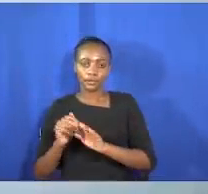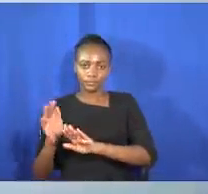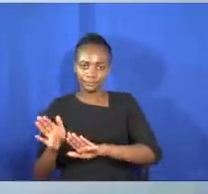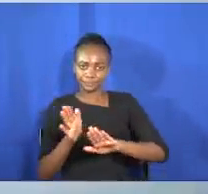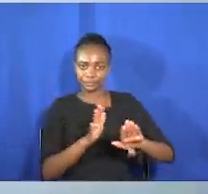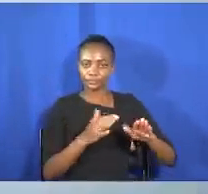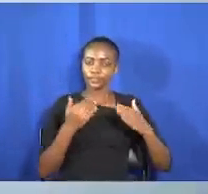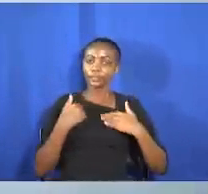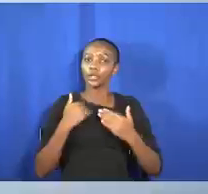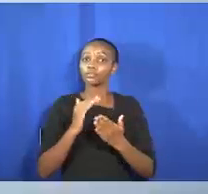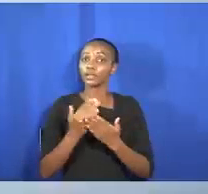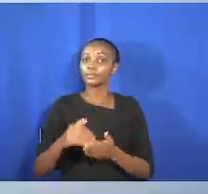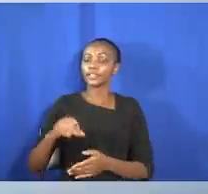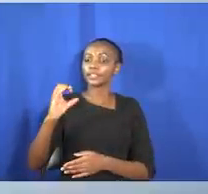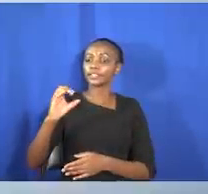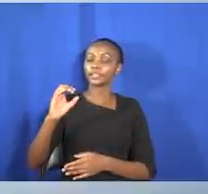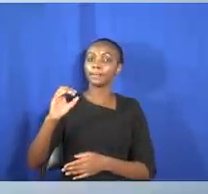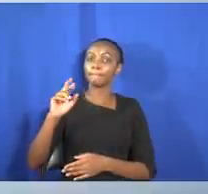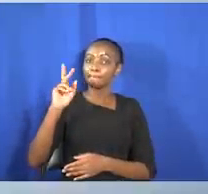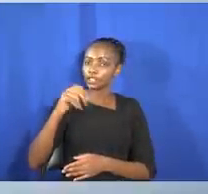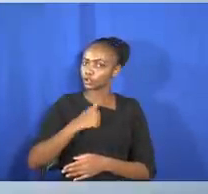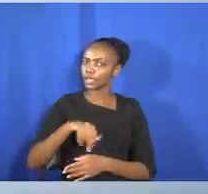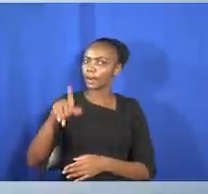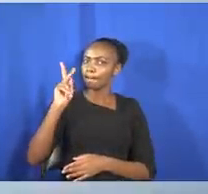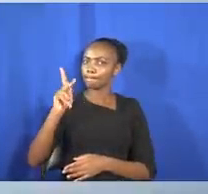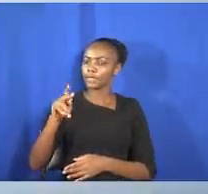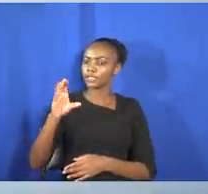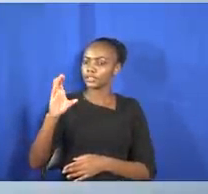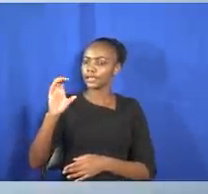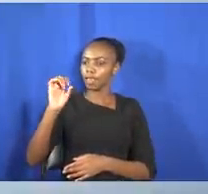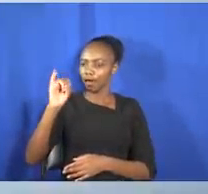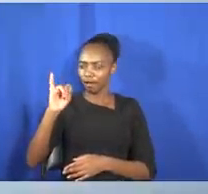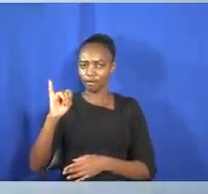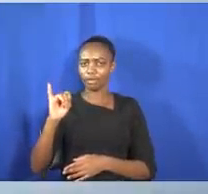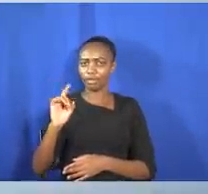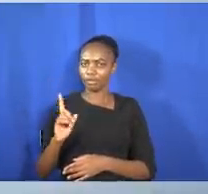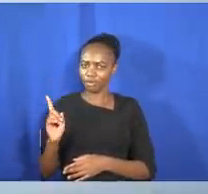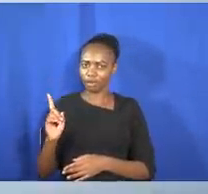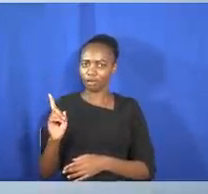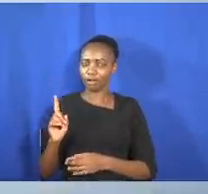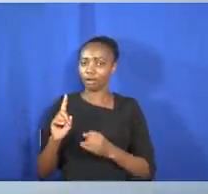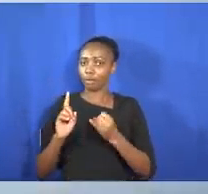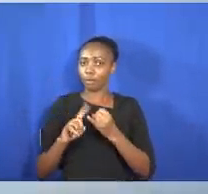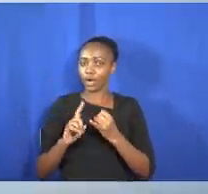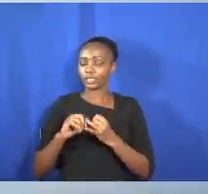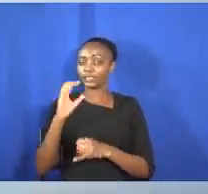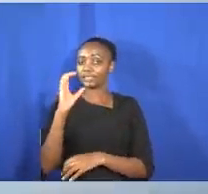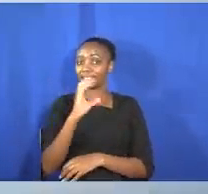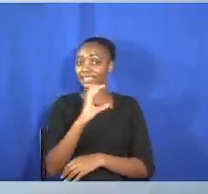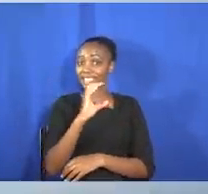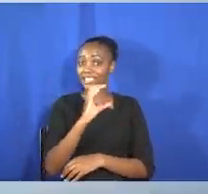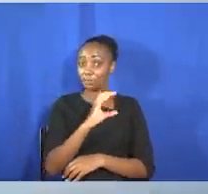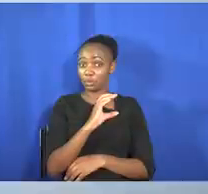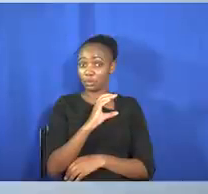Then within the CBC, there's something we call the PCI, pertinent and contemporary issues within the curriculum. One